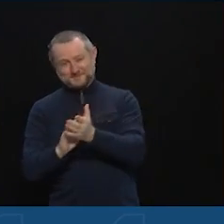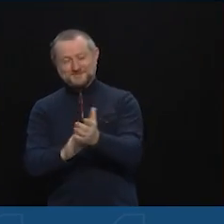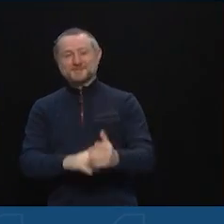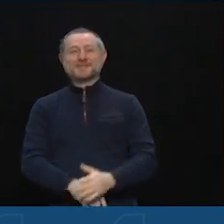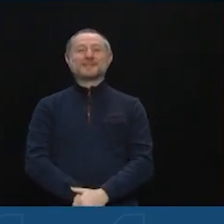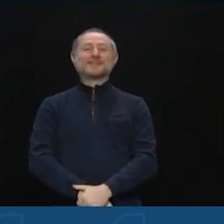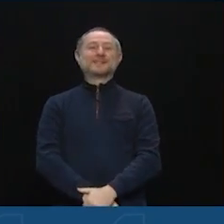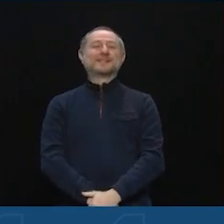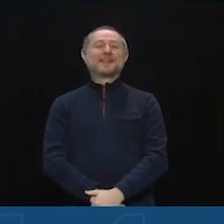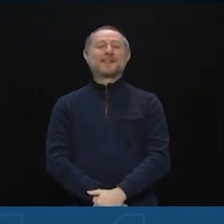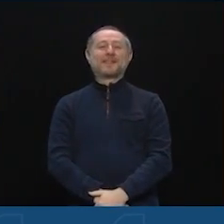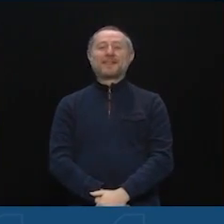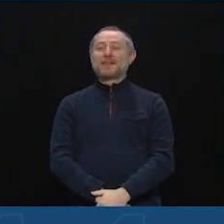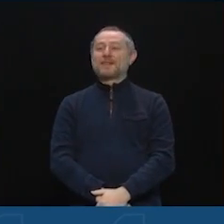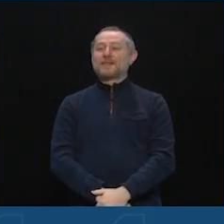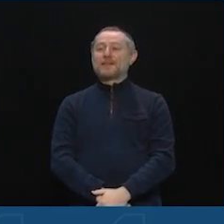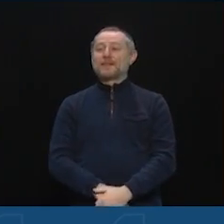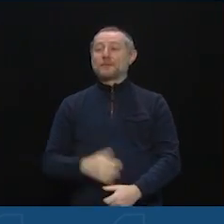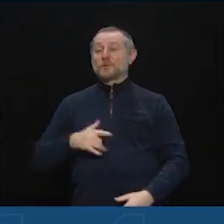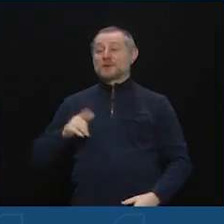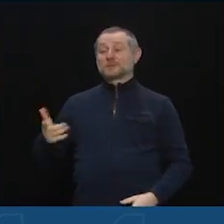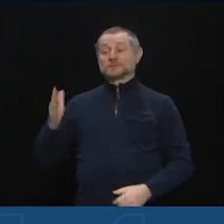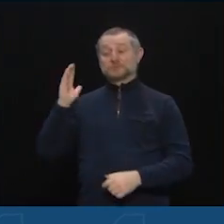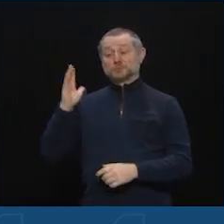let me introduce our next speaker here.